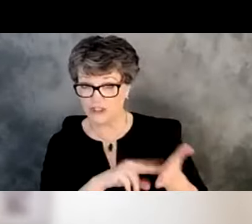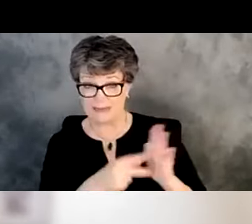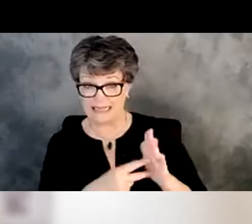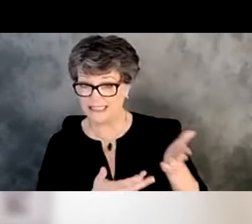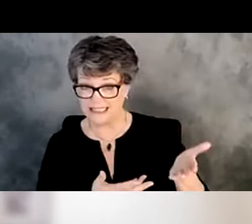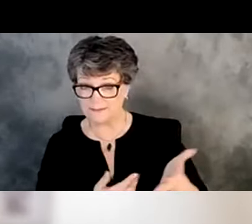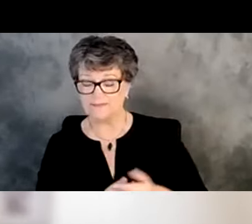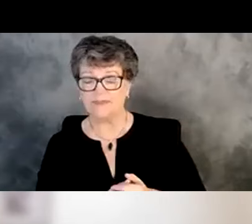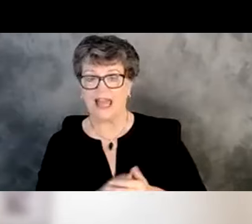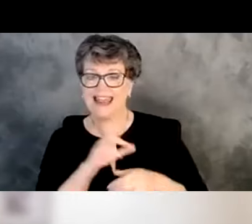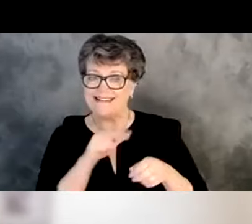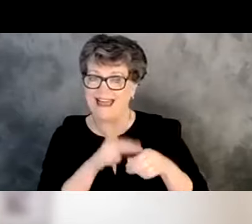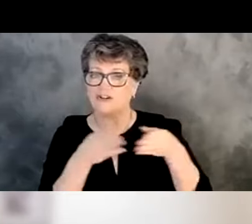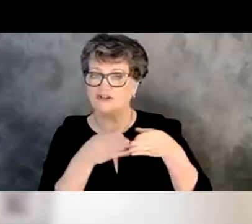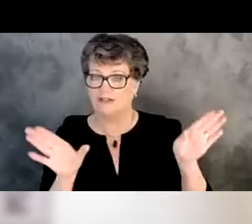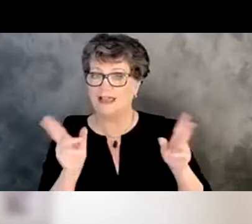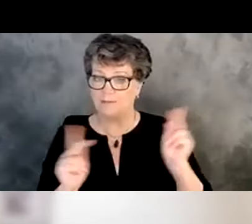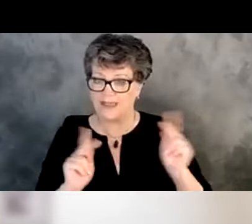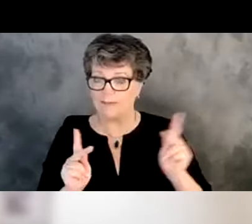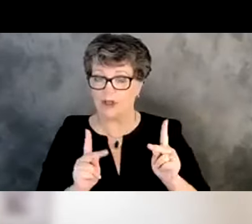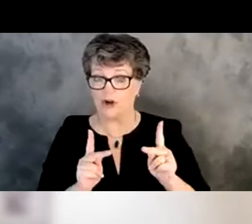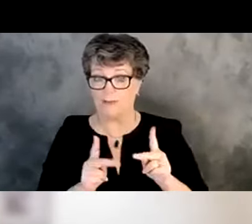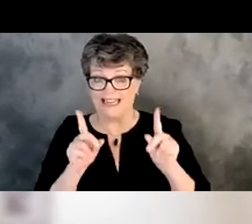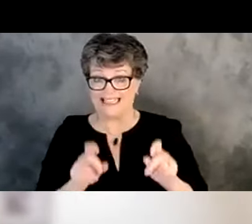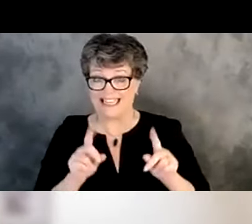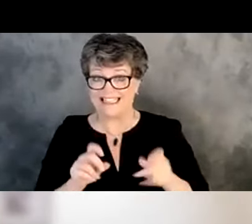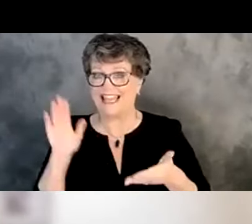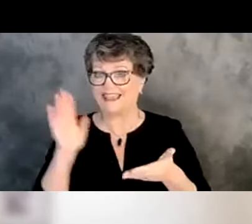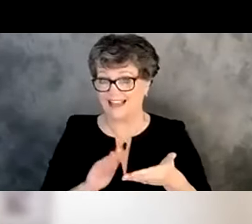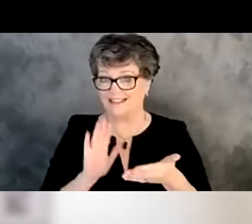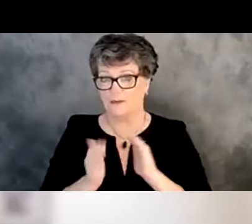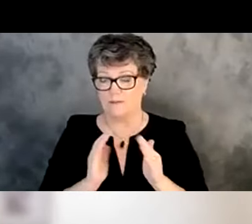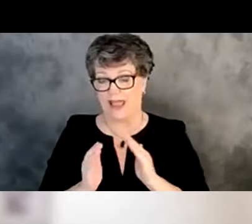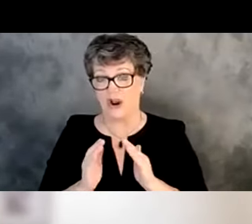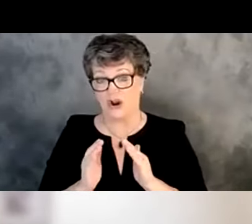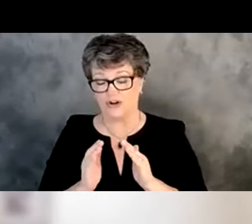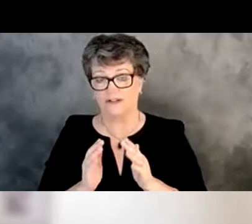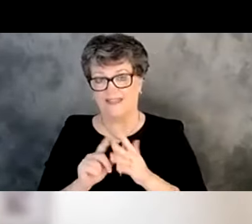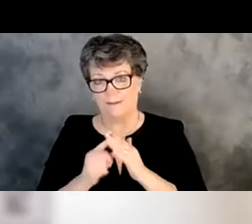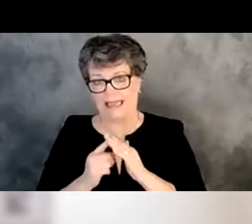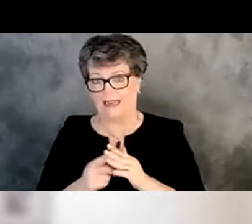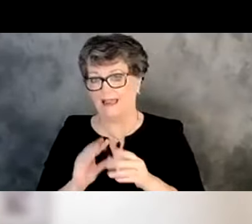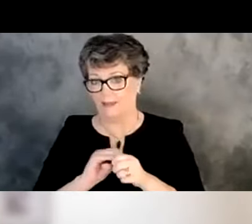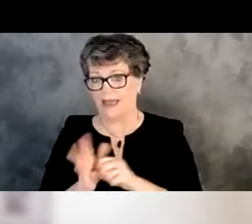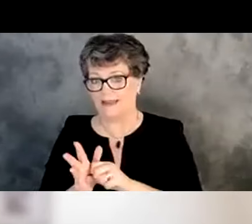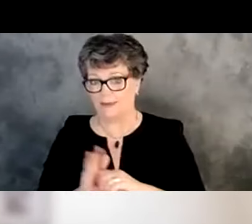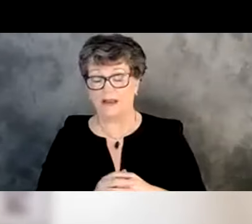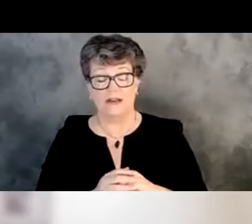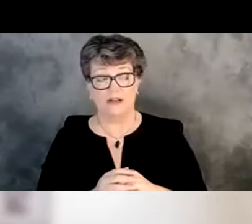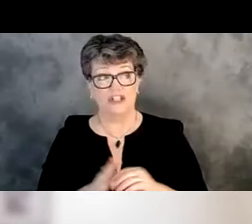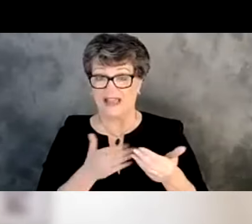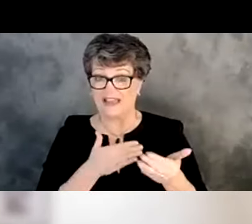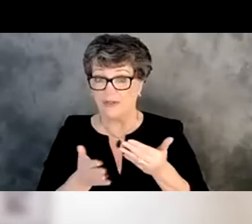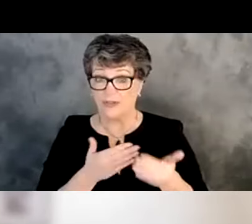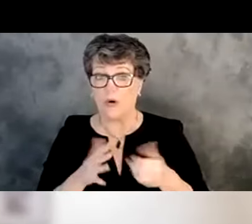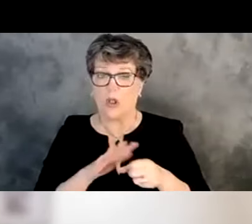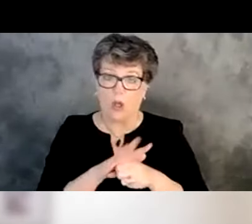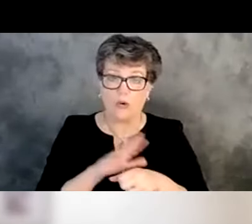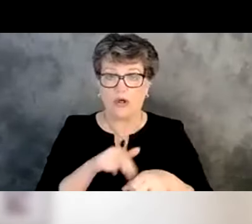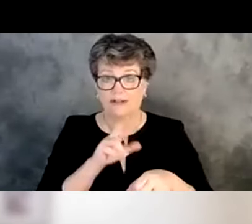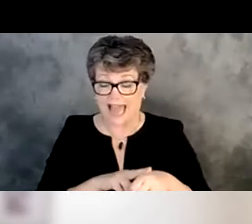that nationally, people are getting tested much less than they were at the peak of the pandemic. So even though we are seeing a local and national